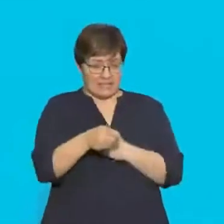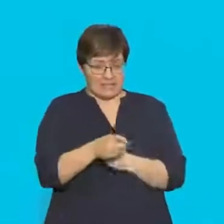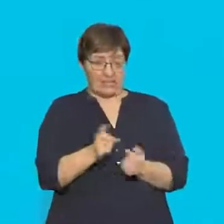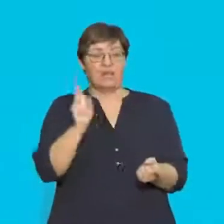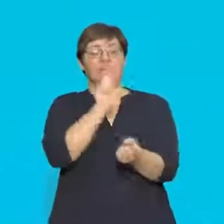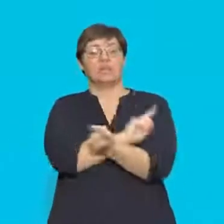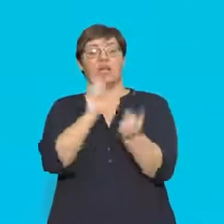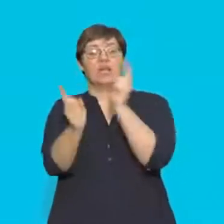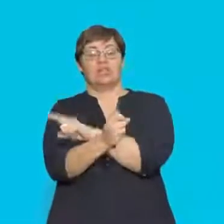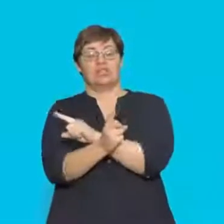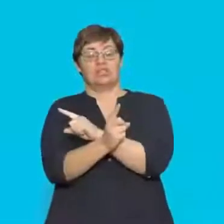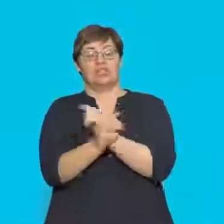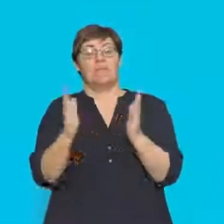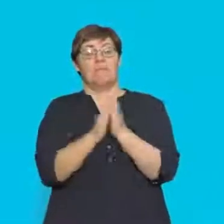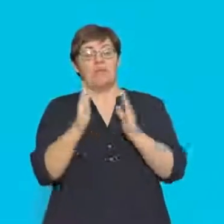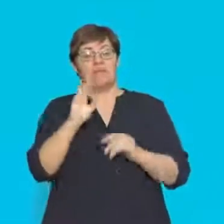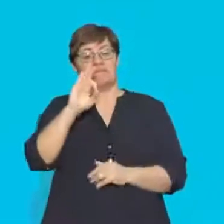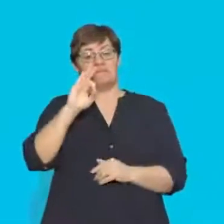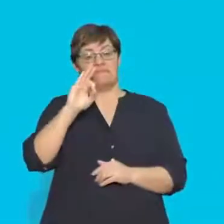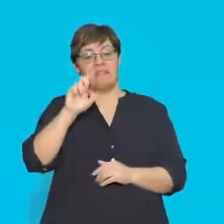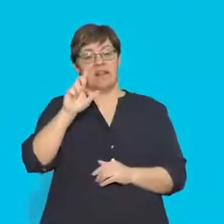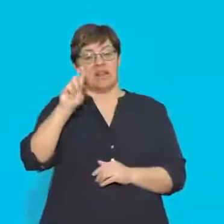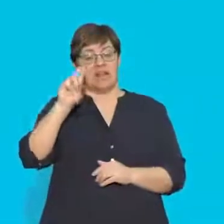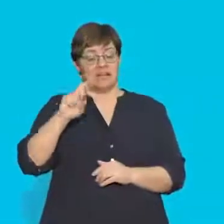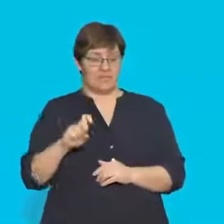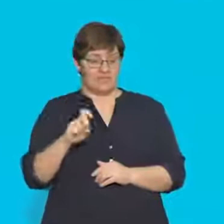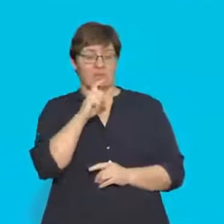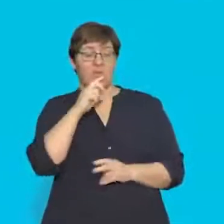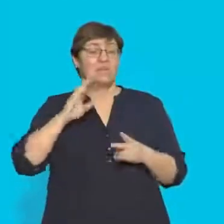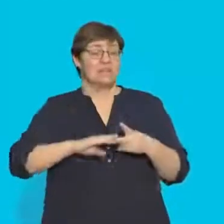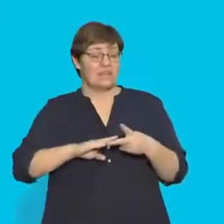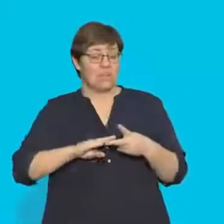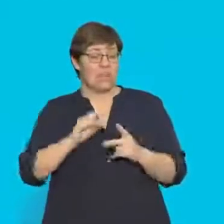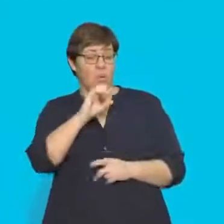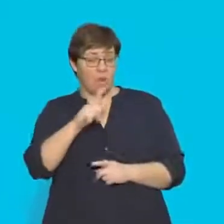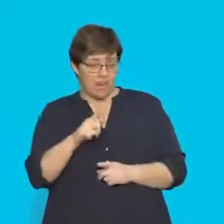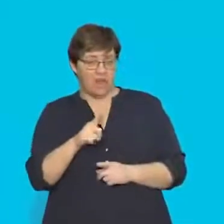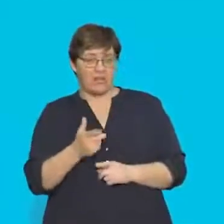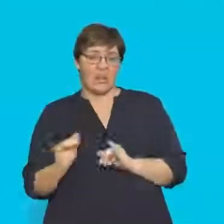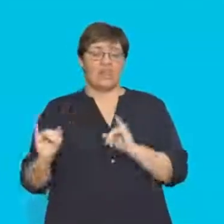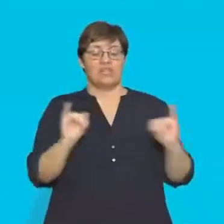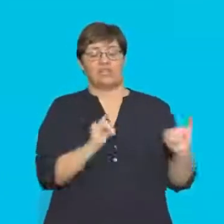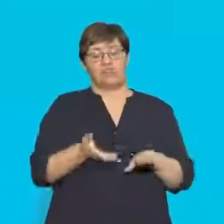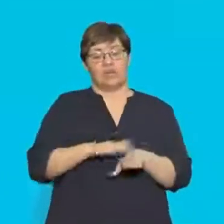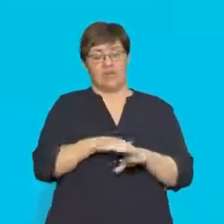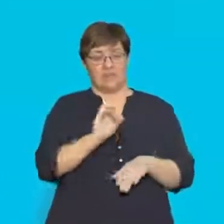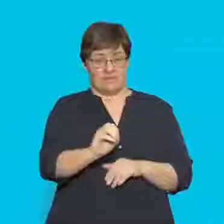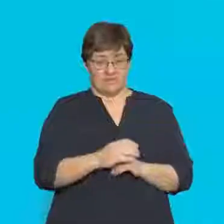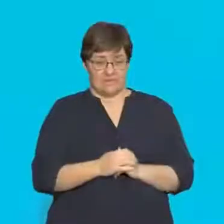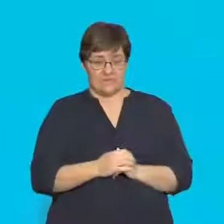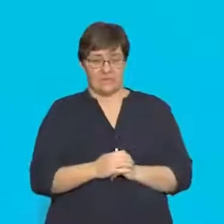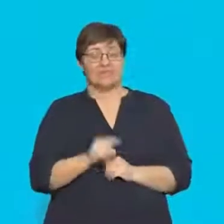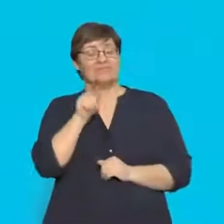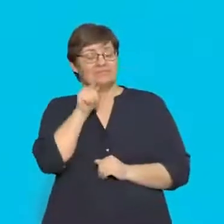will be a change in magnetic flux. And so that secondary coil is going to have an induced current in it. And